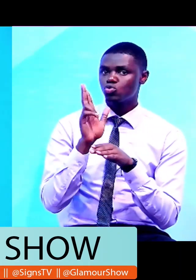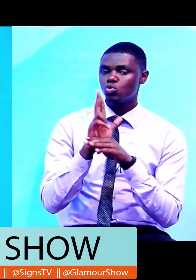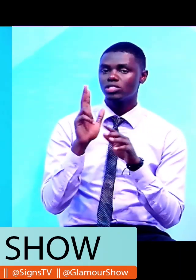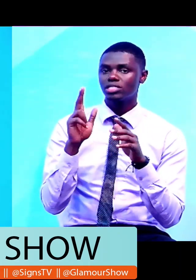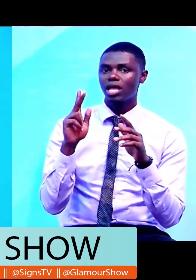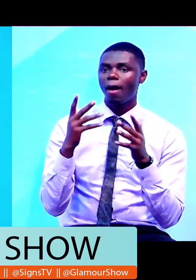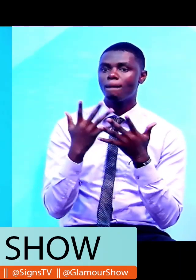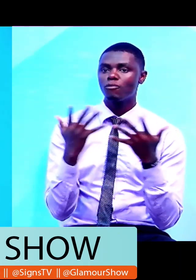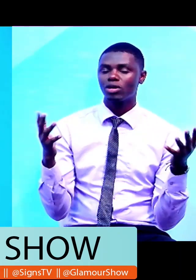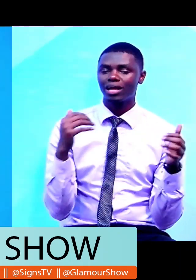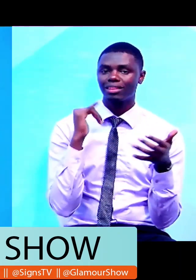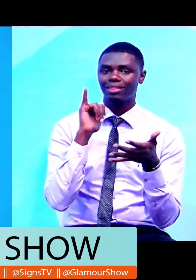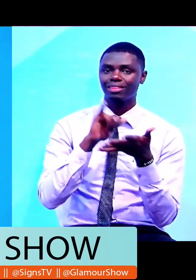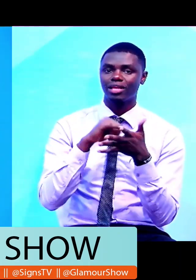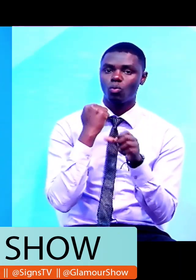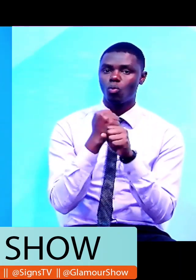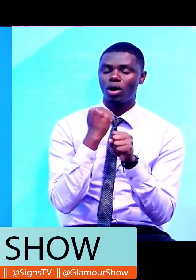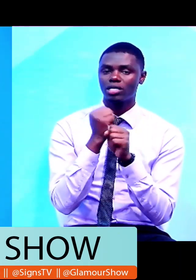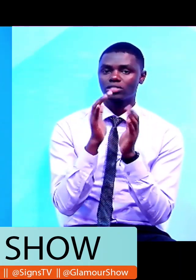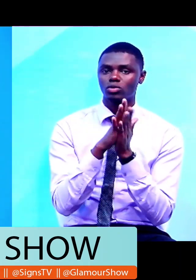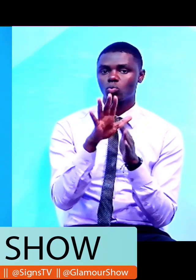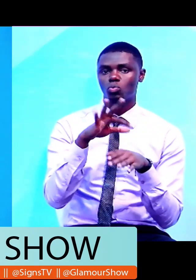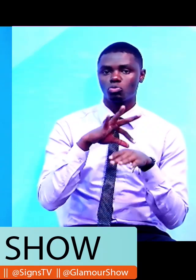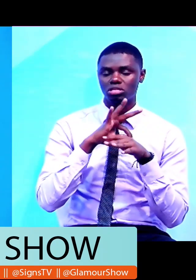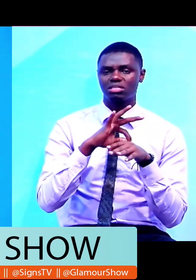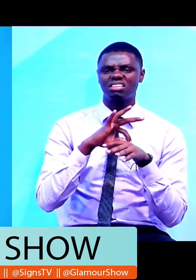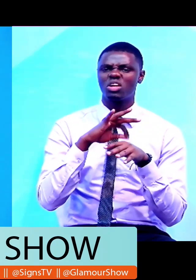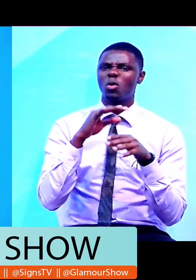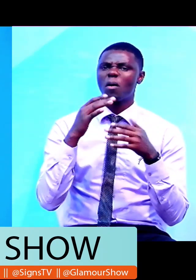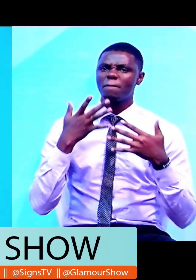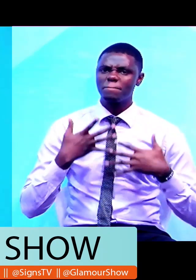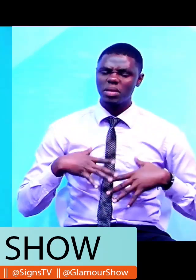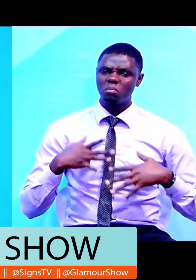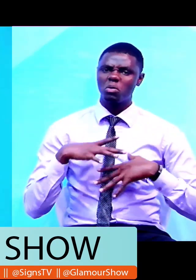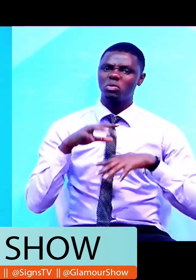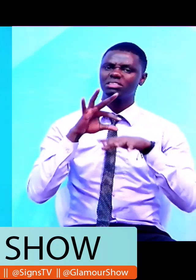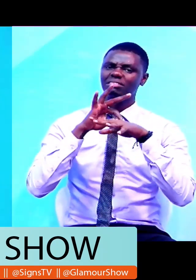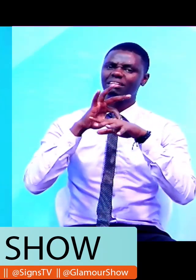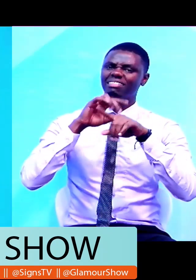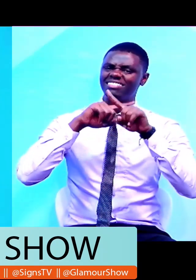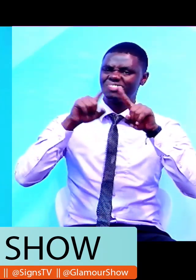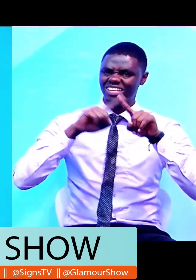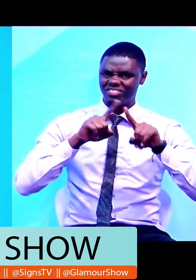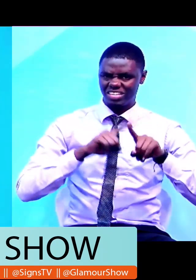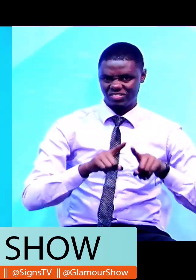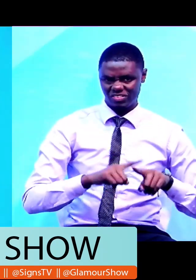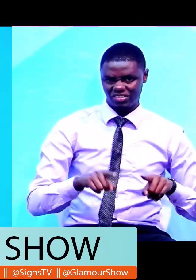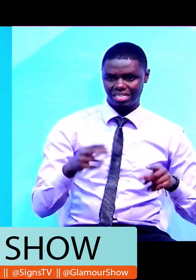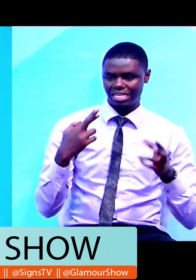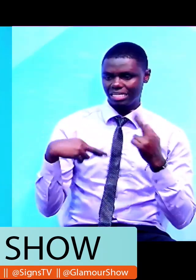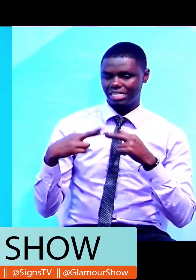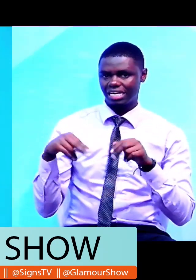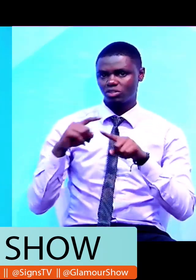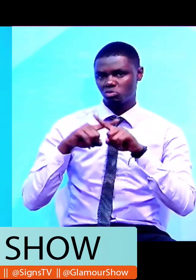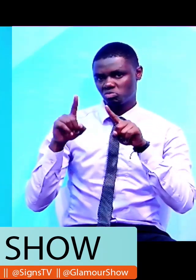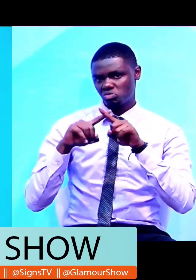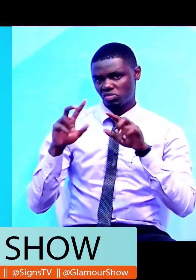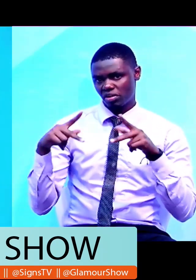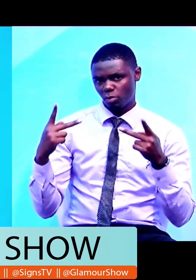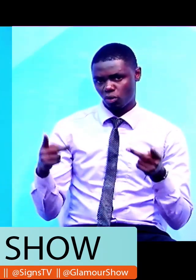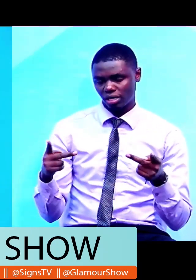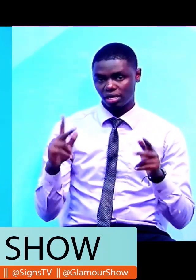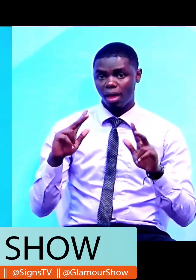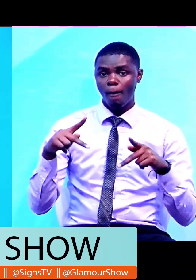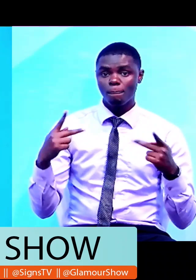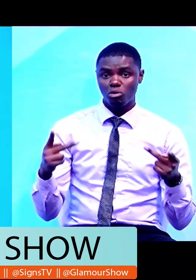that work with your skin. Everyone has a different skin type. Everyone has different reactions to products. The